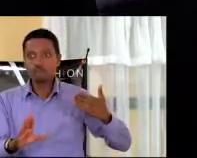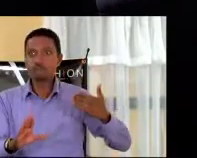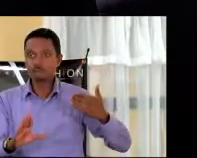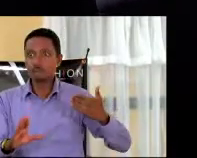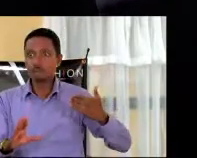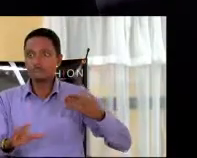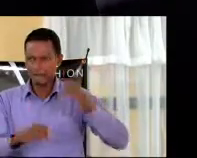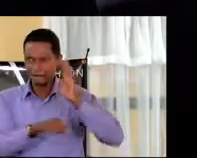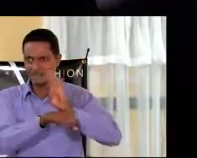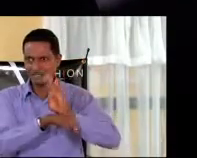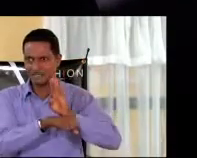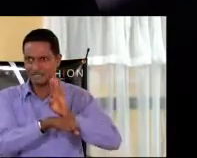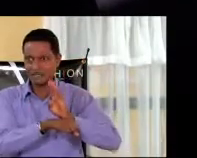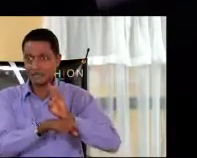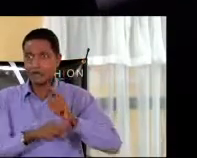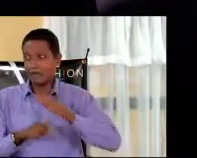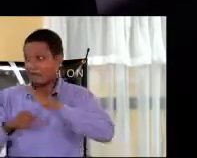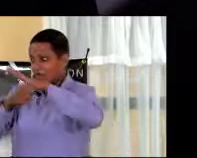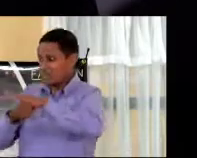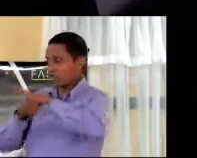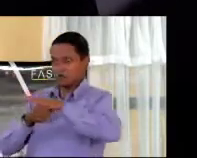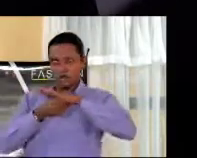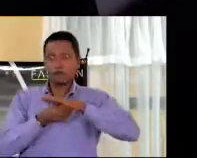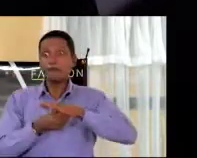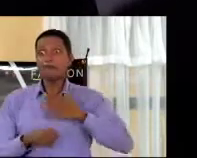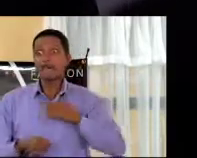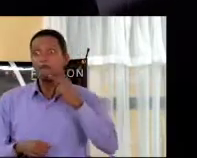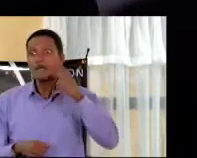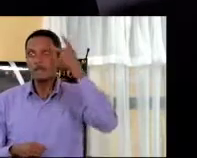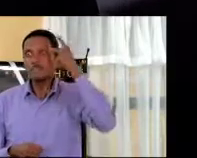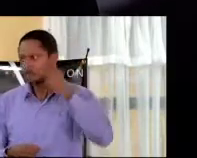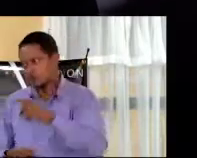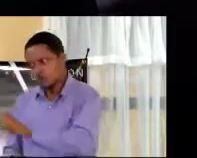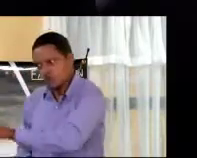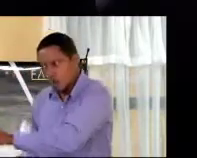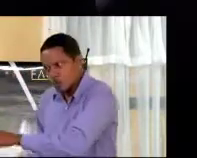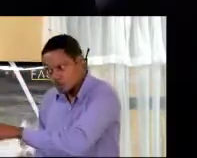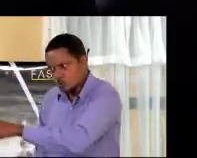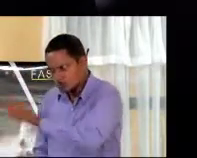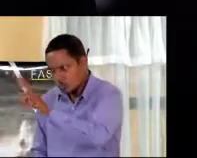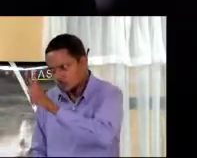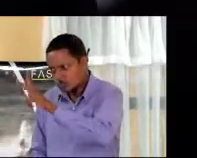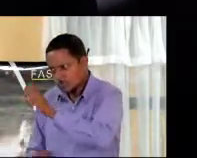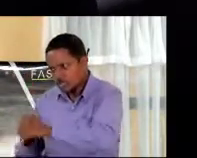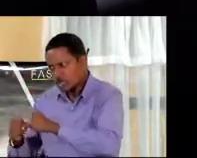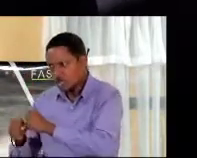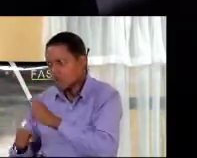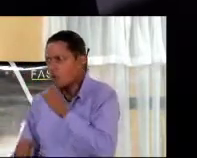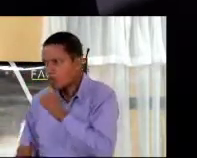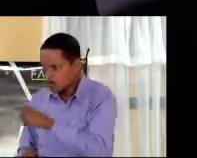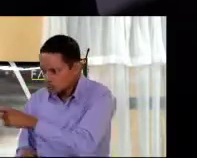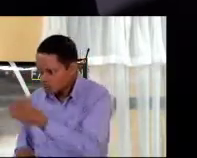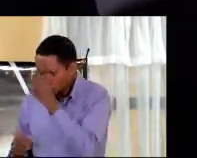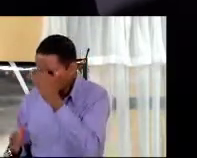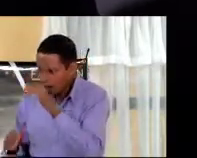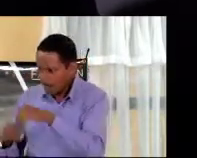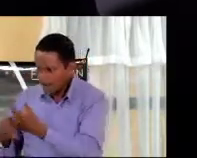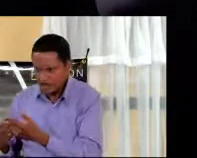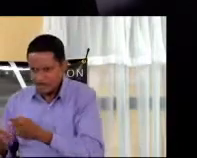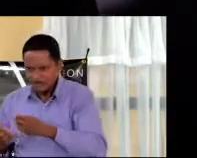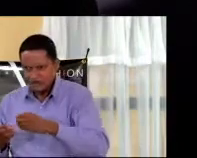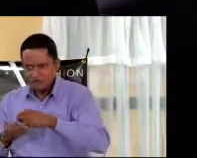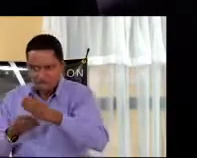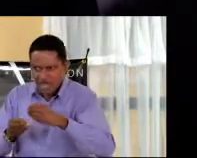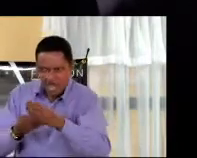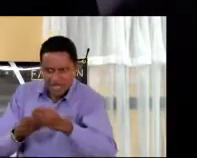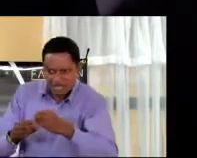to not do this business was huge. My parents was like, totally, hell no, you are 23 years old. What do you know about investing and buying this and doing that